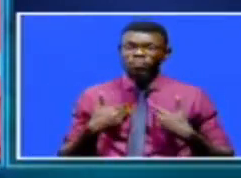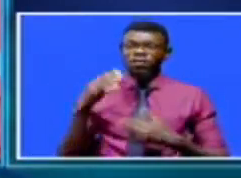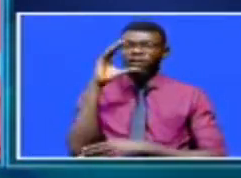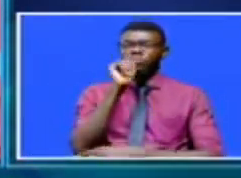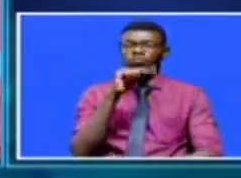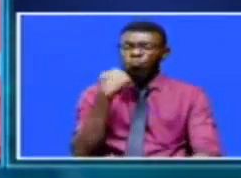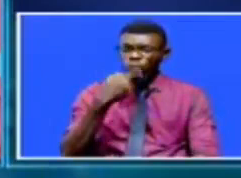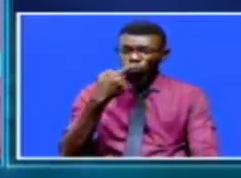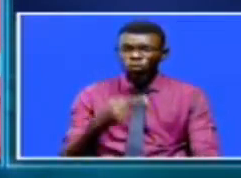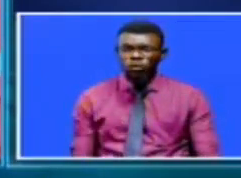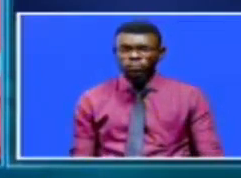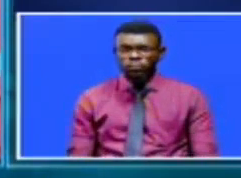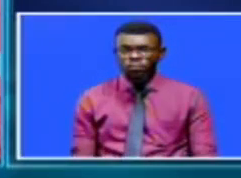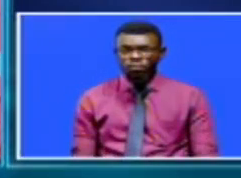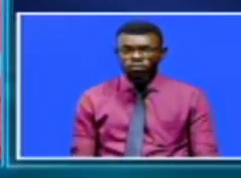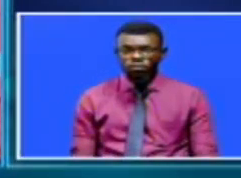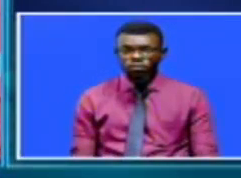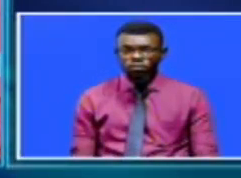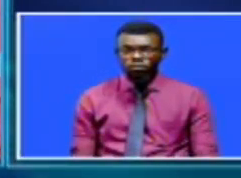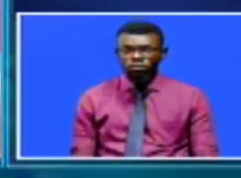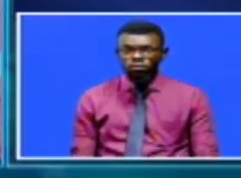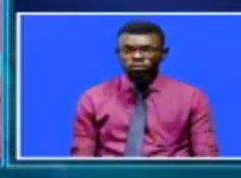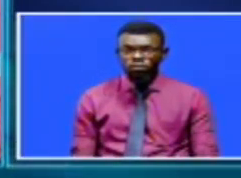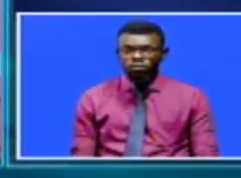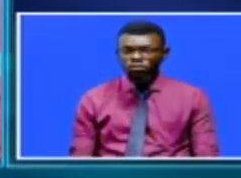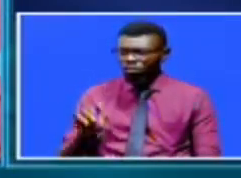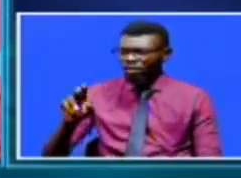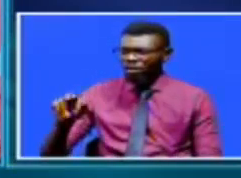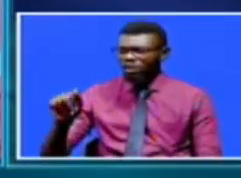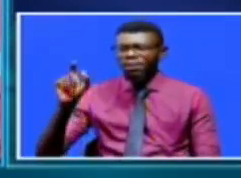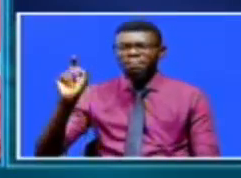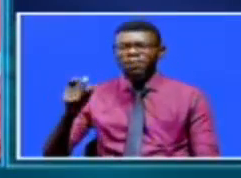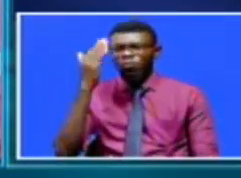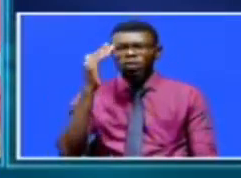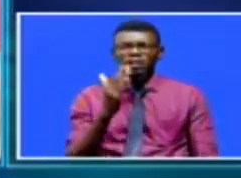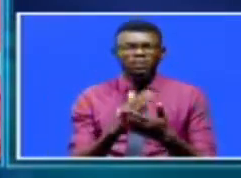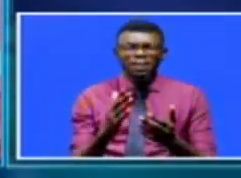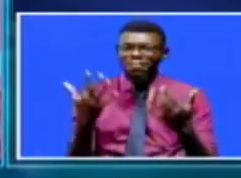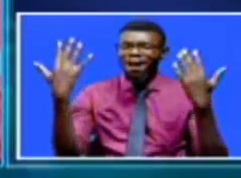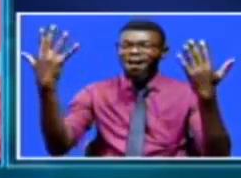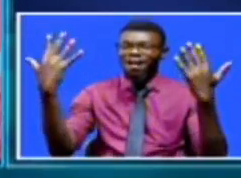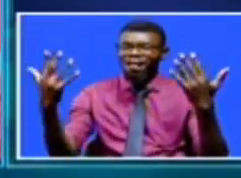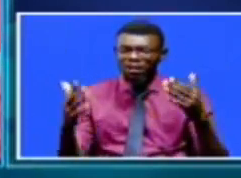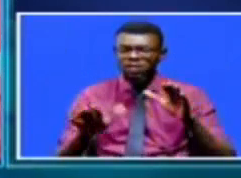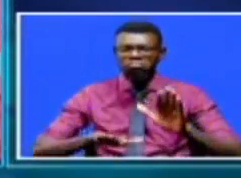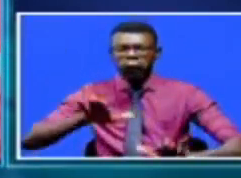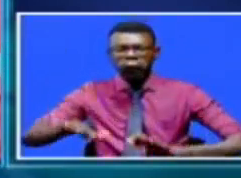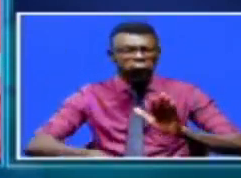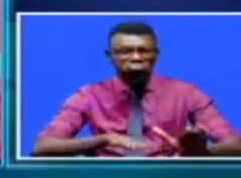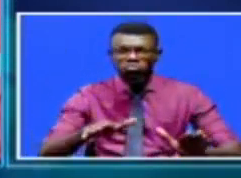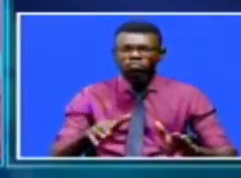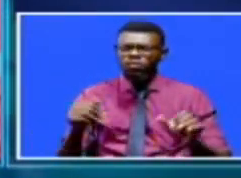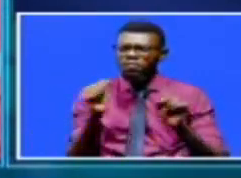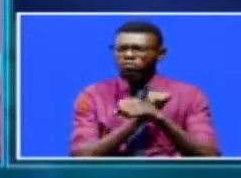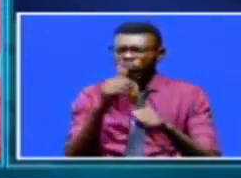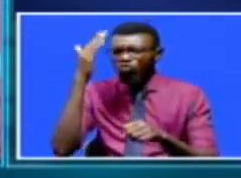baadaye ifanyiwe DNA. Maana kama umepata tu mkono, umepata tu mguu, umepata another body part. It's very difficult mtu kusema